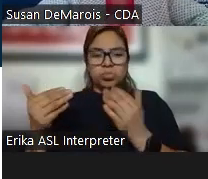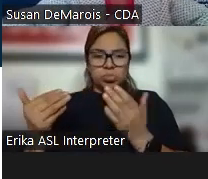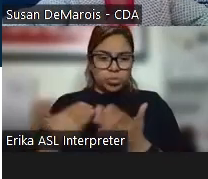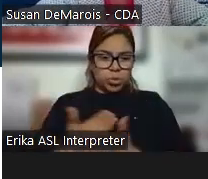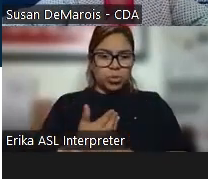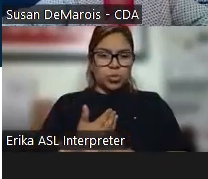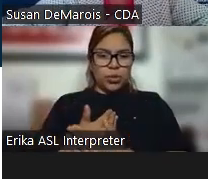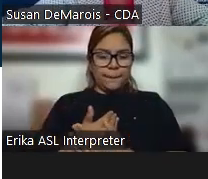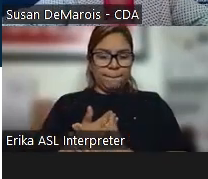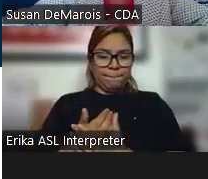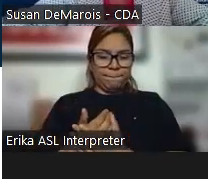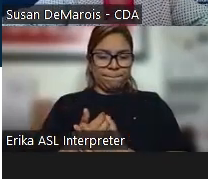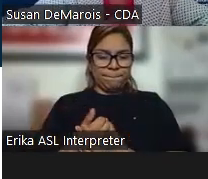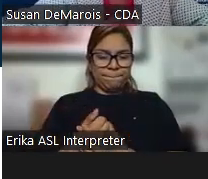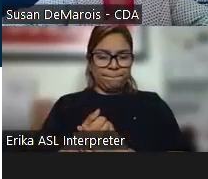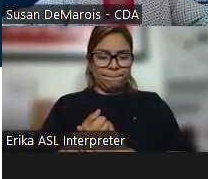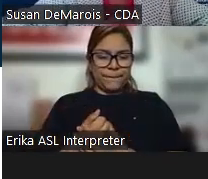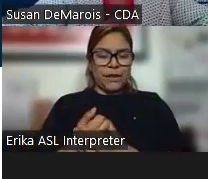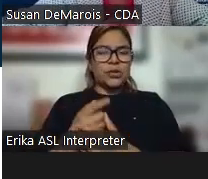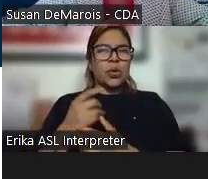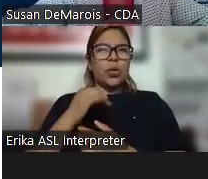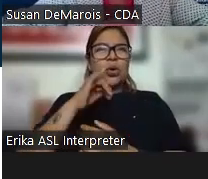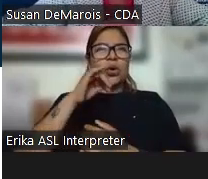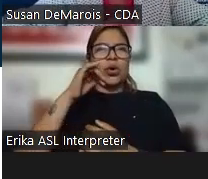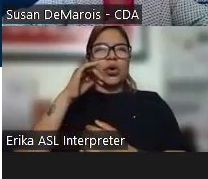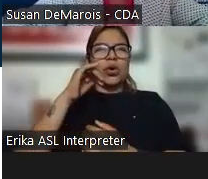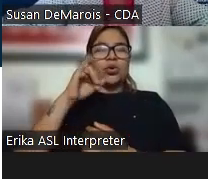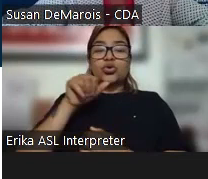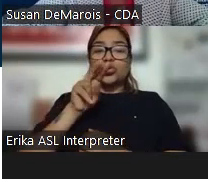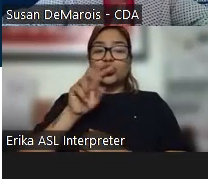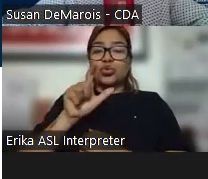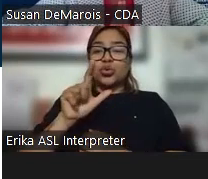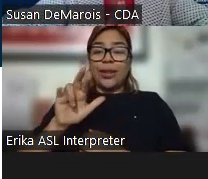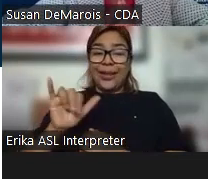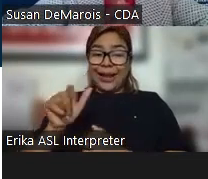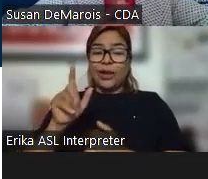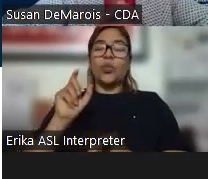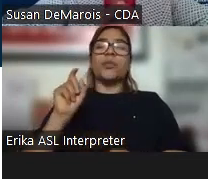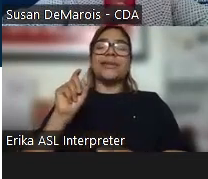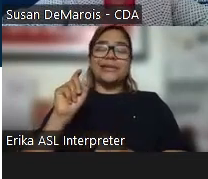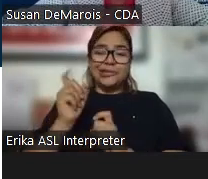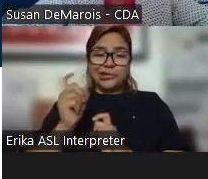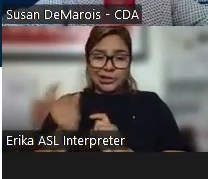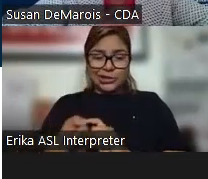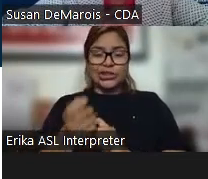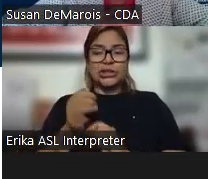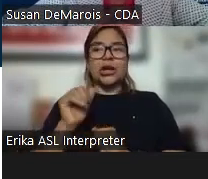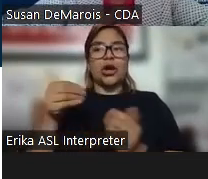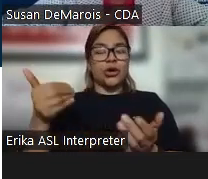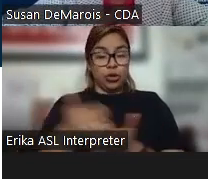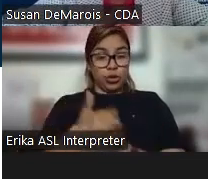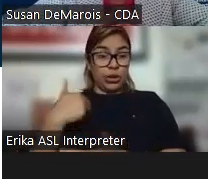be later this month, early July, applications and supporting materials will go out to every member of